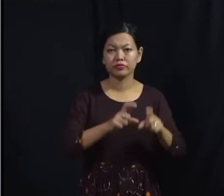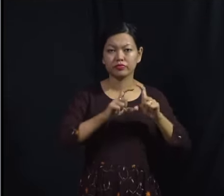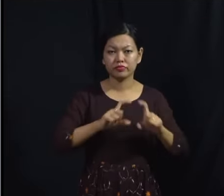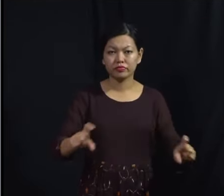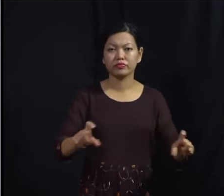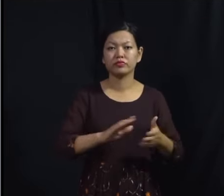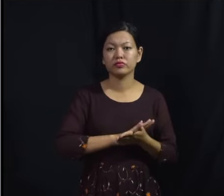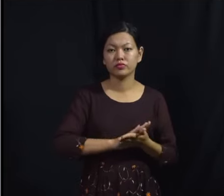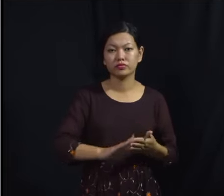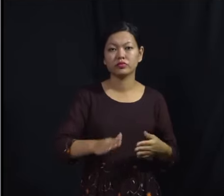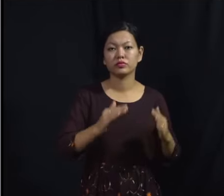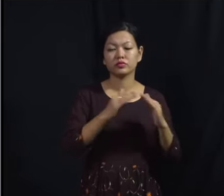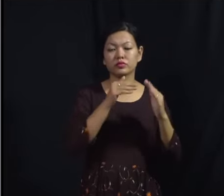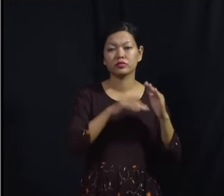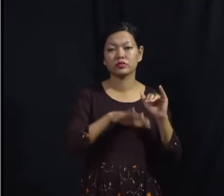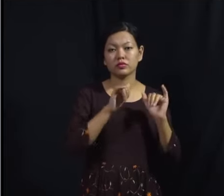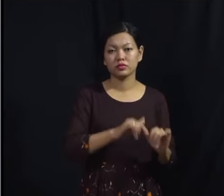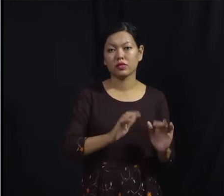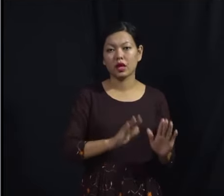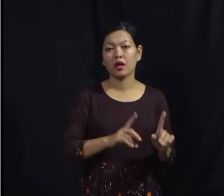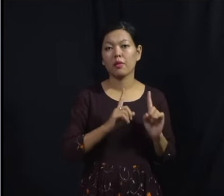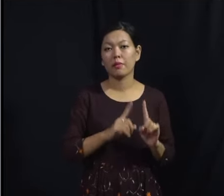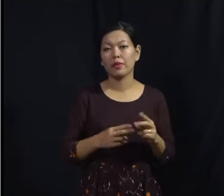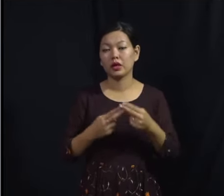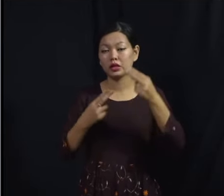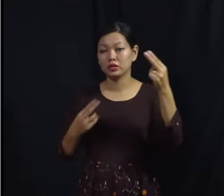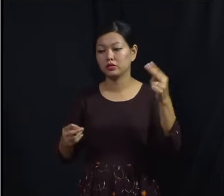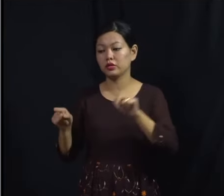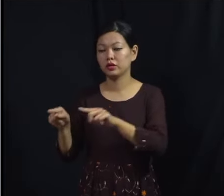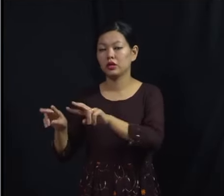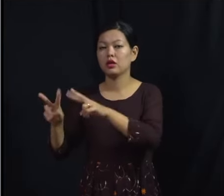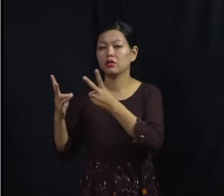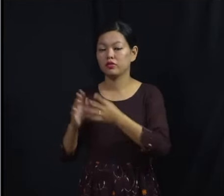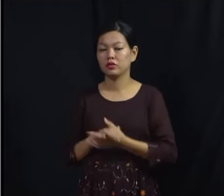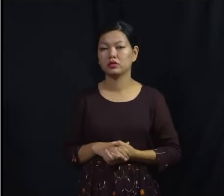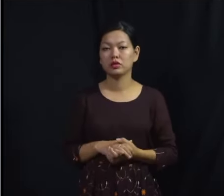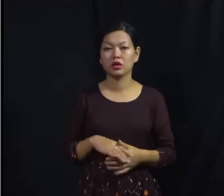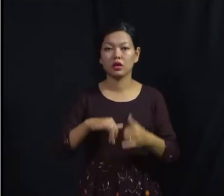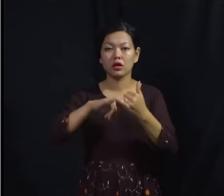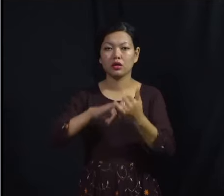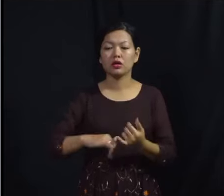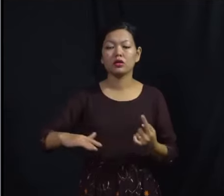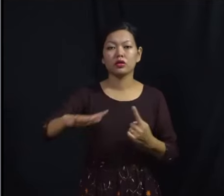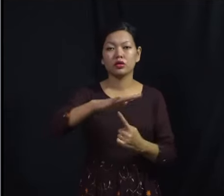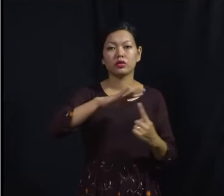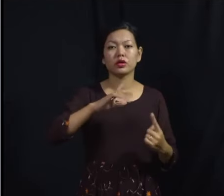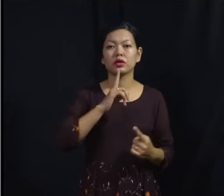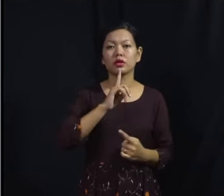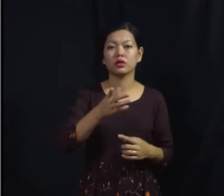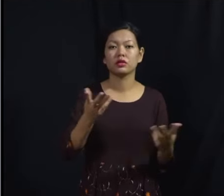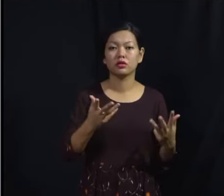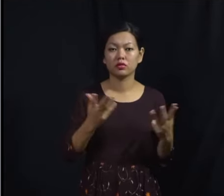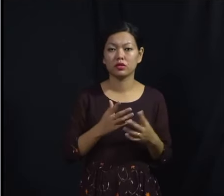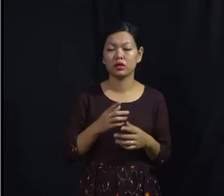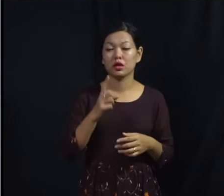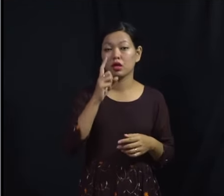on girl education is also reflected here. Remember, the neighbors said that girls have to stay home and keep the family